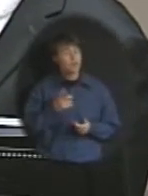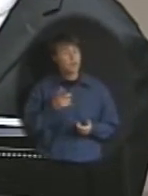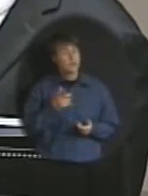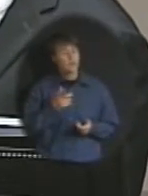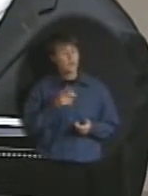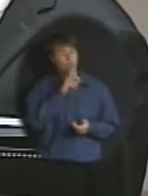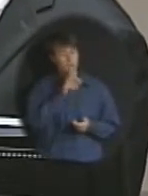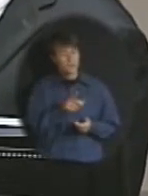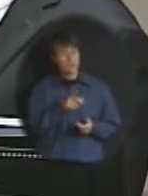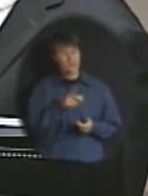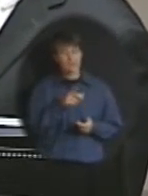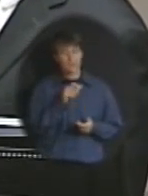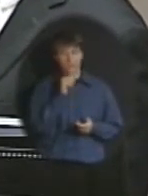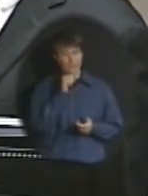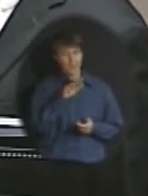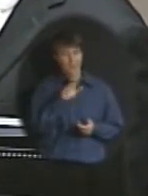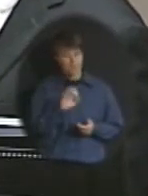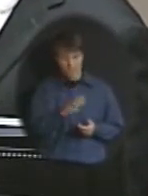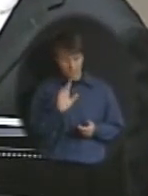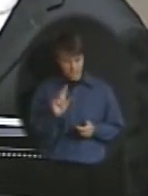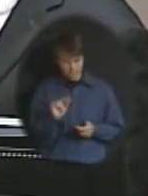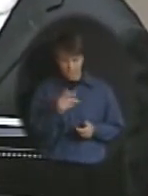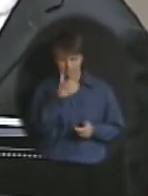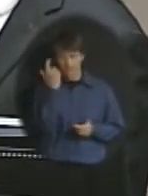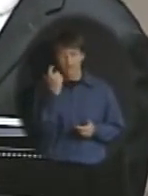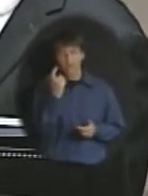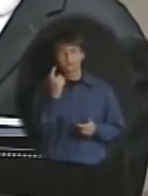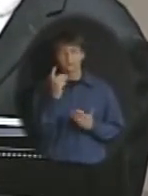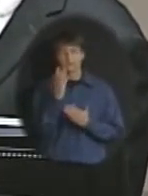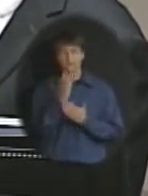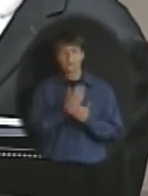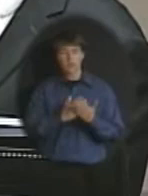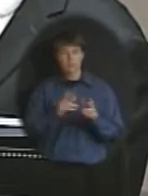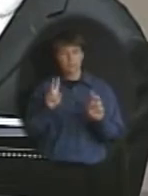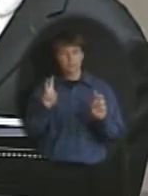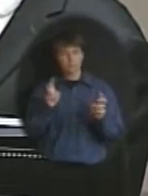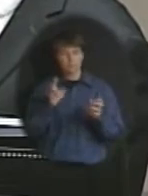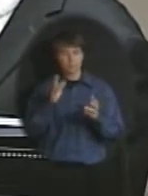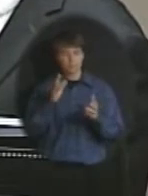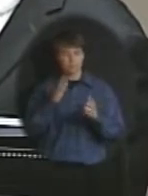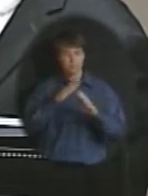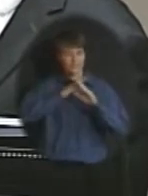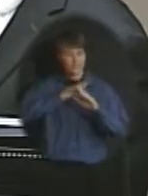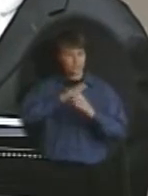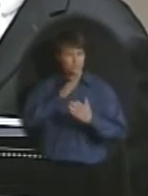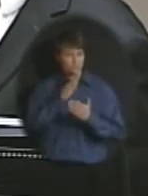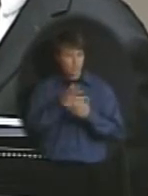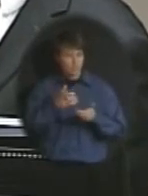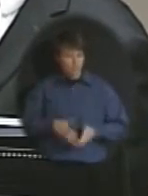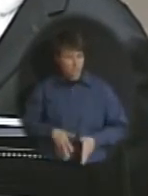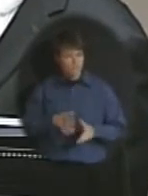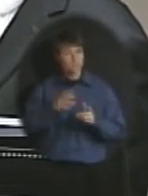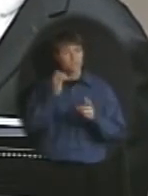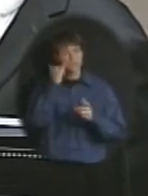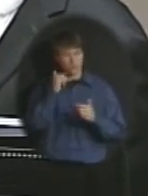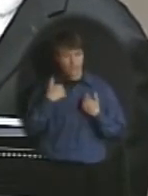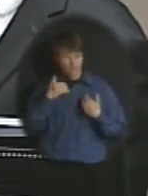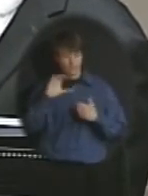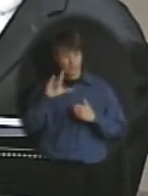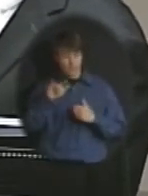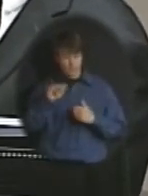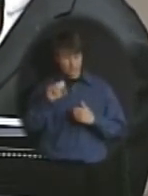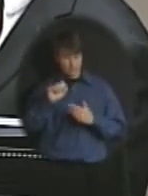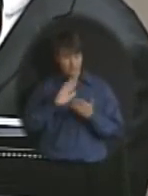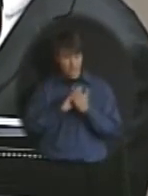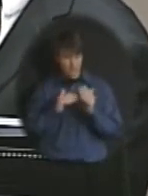It really would not be, because there are some stop loss preventions in there. If we have claims that get too